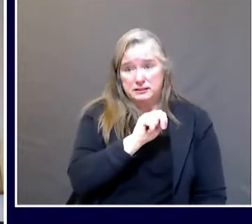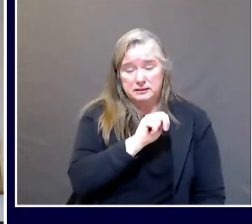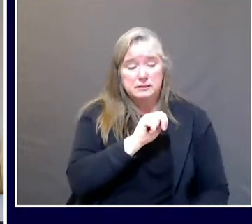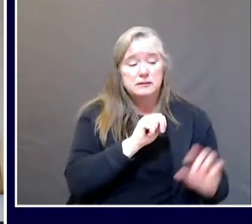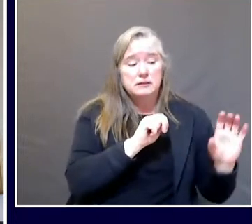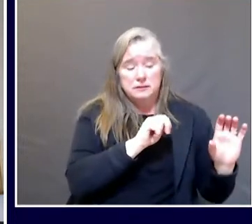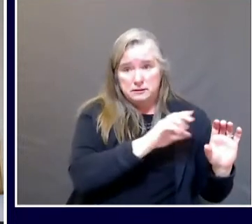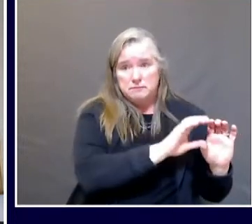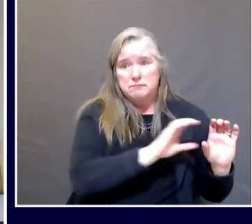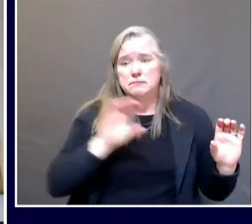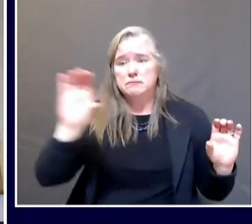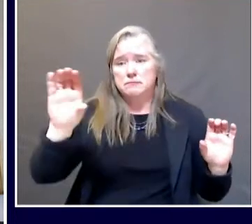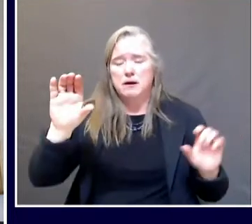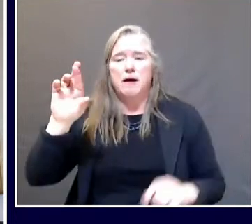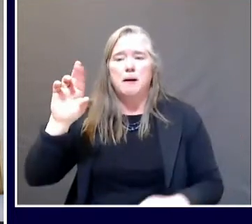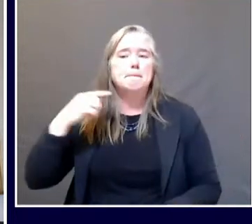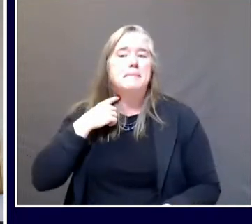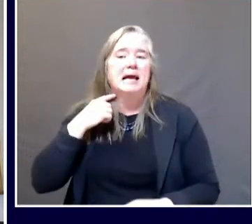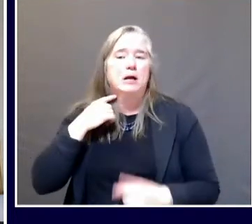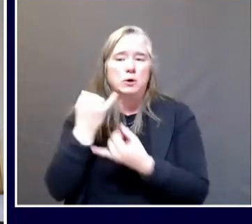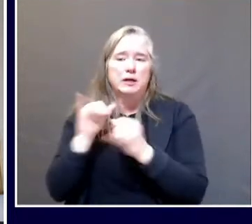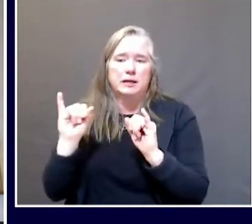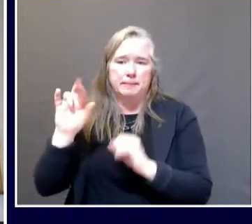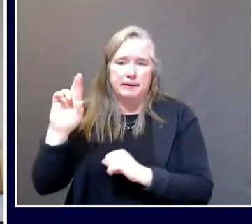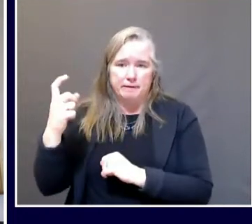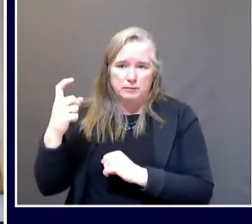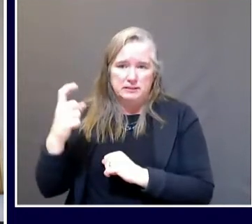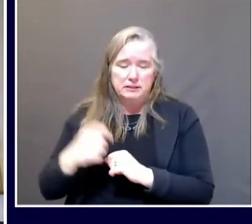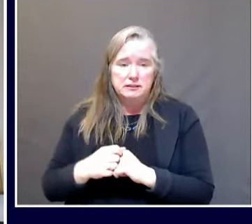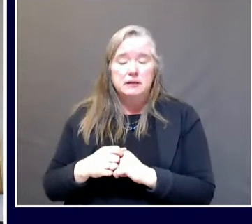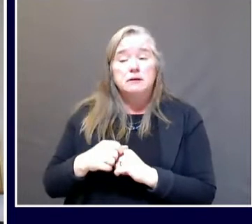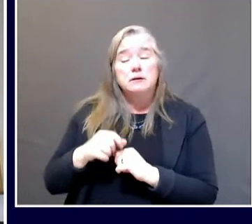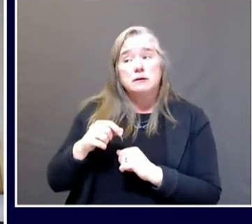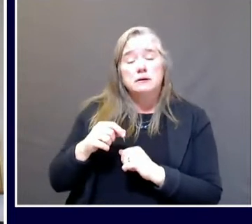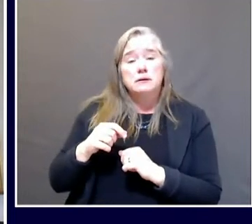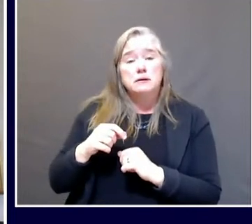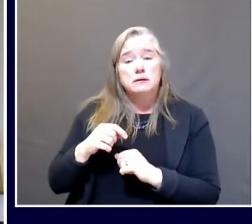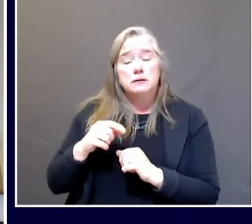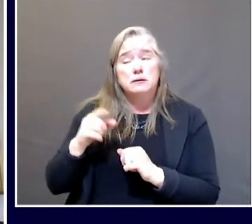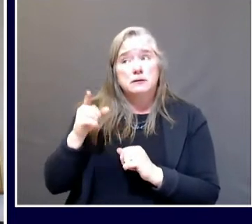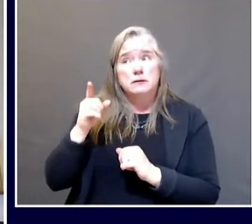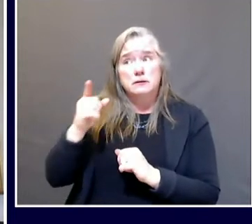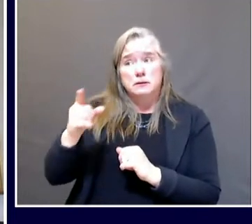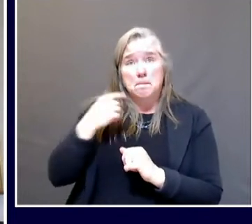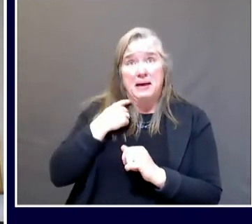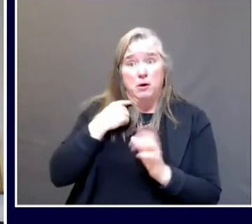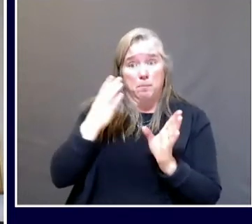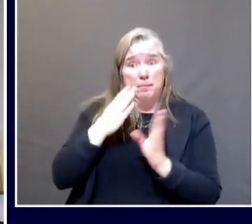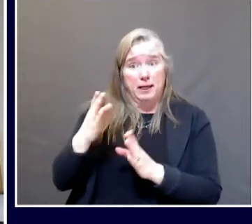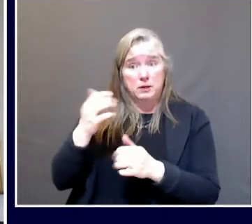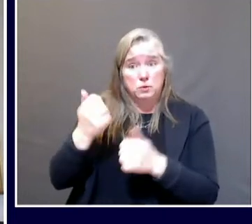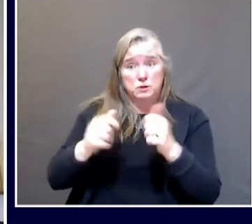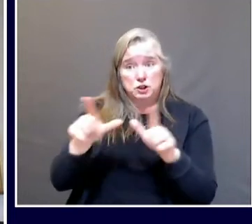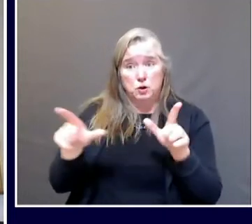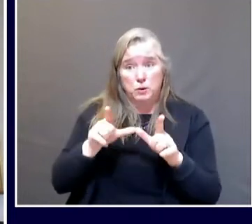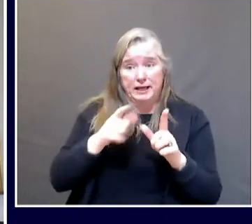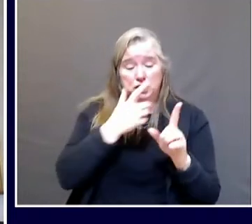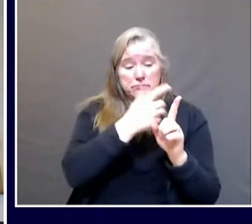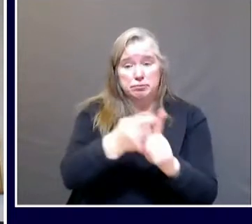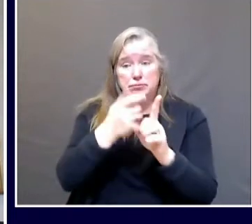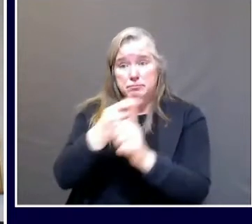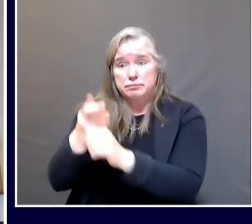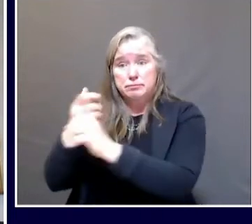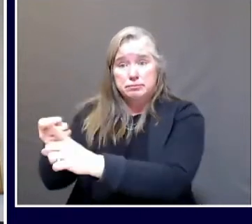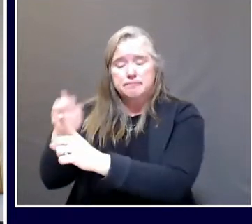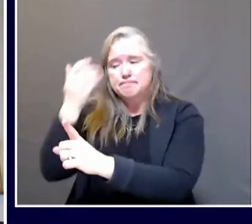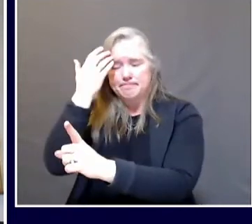in Bangor. I do not know which facilities they plan to vaccinate. We could try to get that, but that I'm not aware